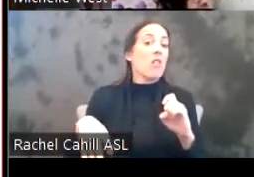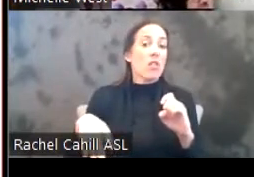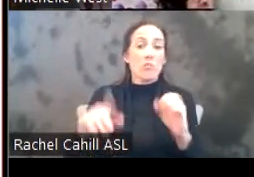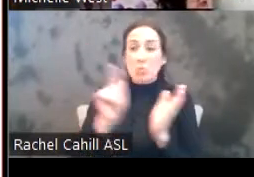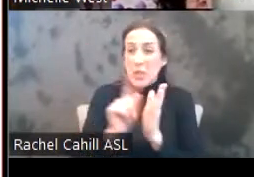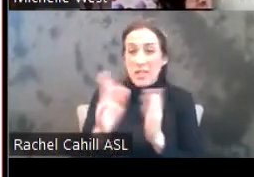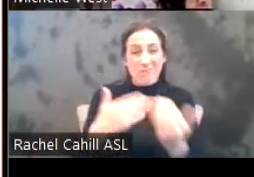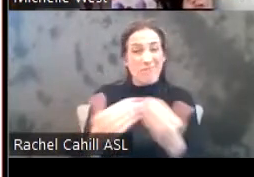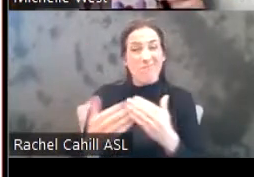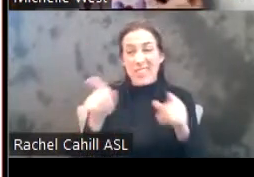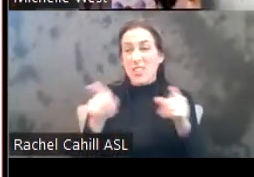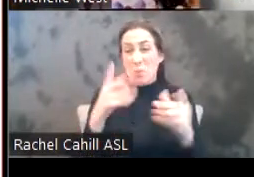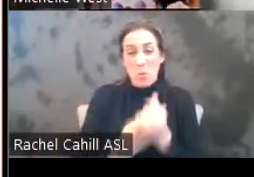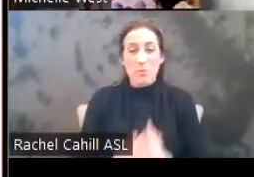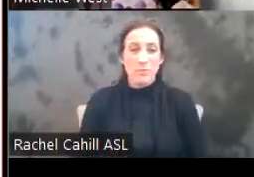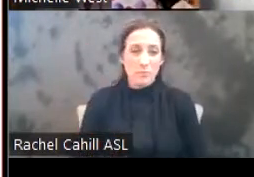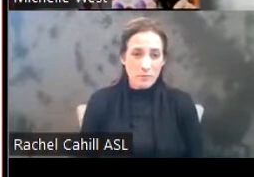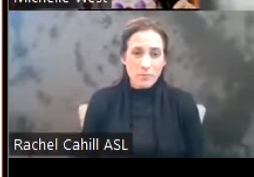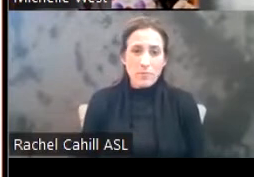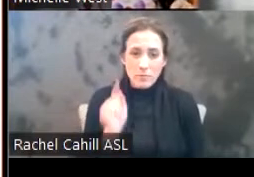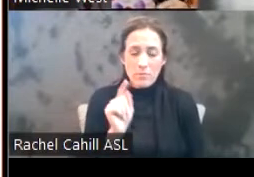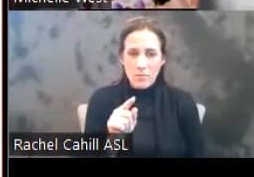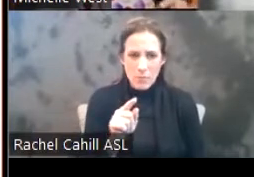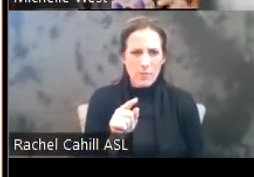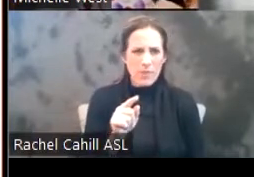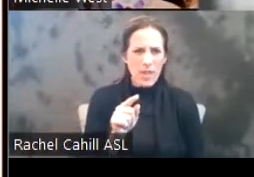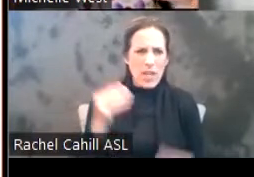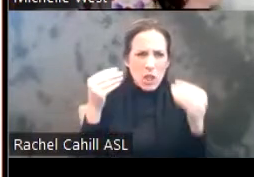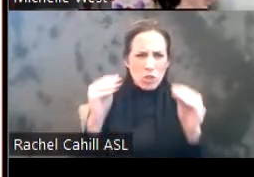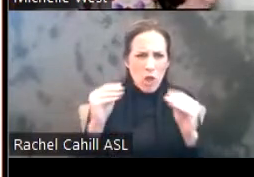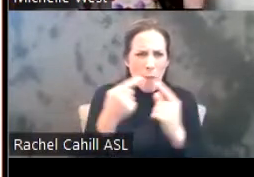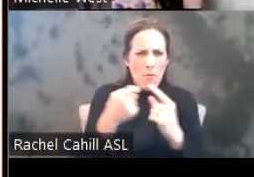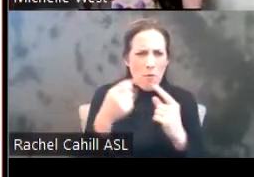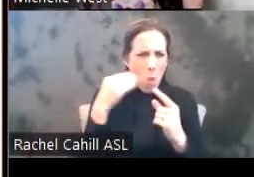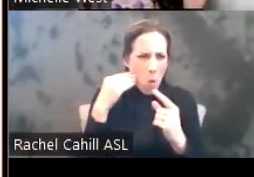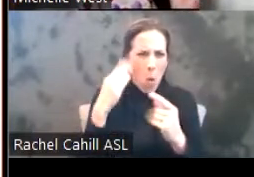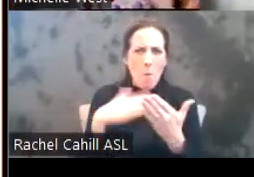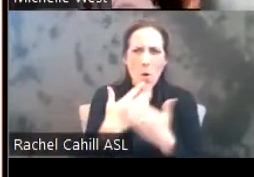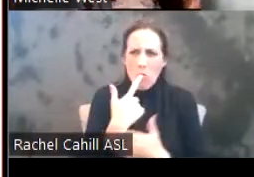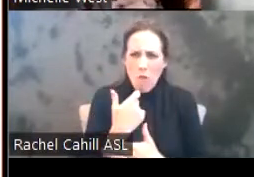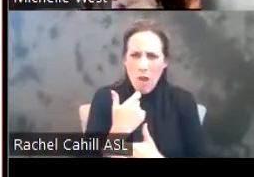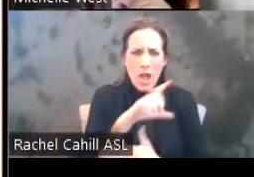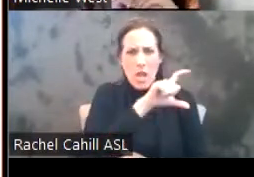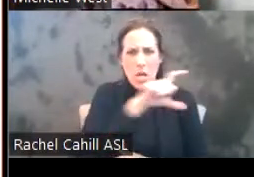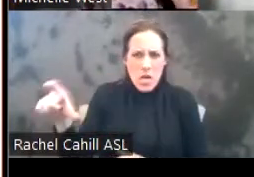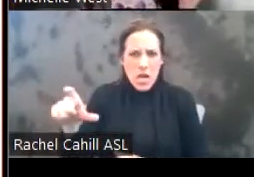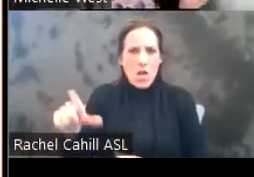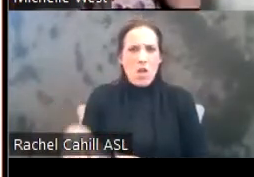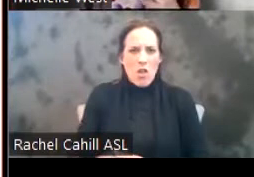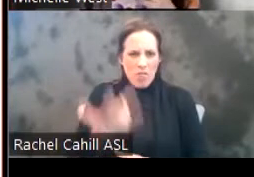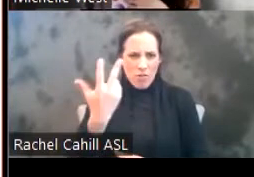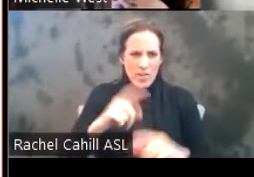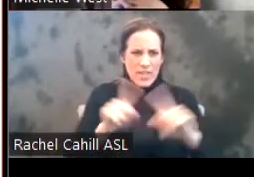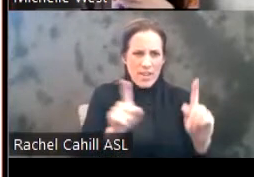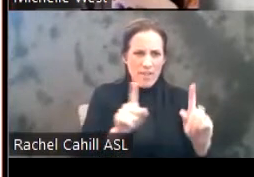print. This one, shop from home, it says shop from home, it's all red. It has three different logos of companies with the